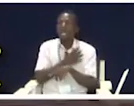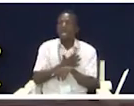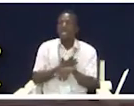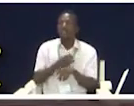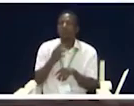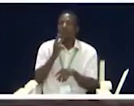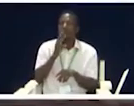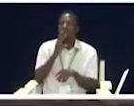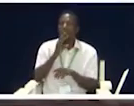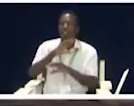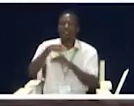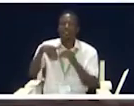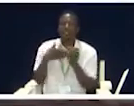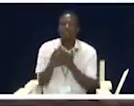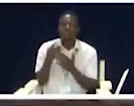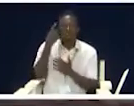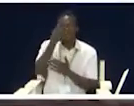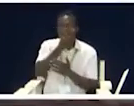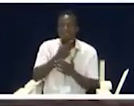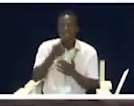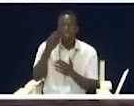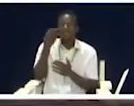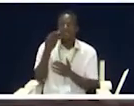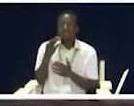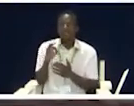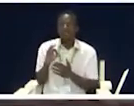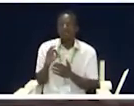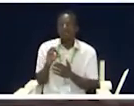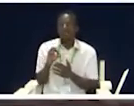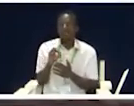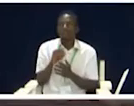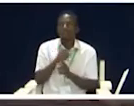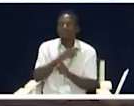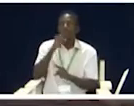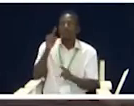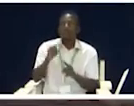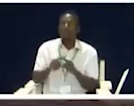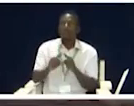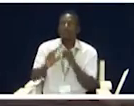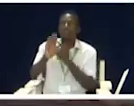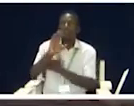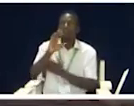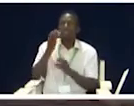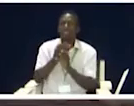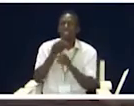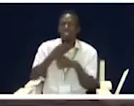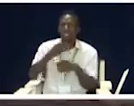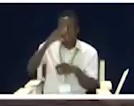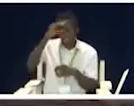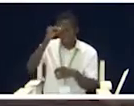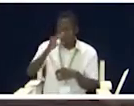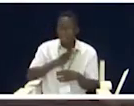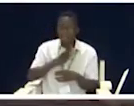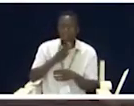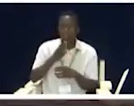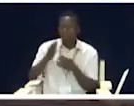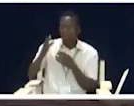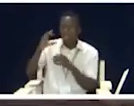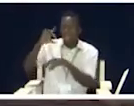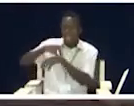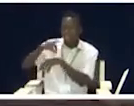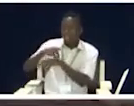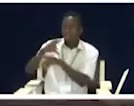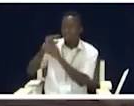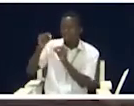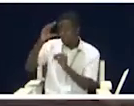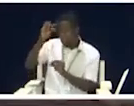ground. God, when he created the heavens and the earth, before he put man in the garden, there was no man to water the